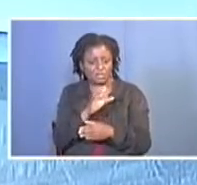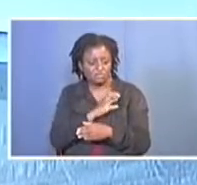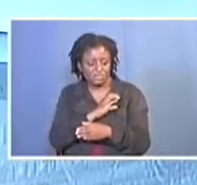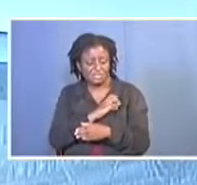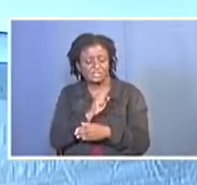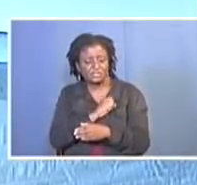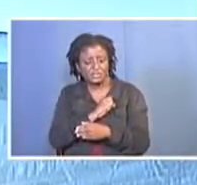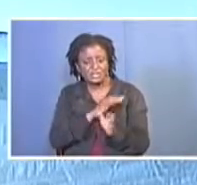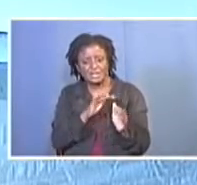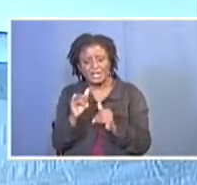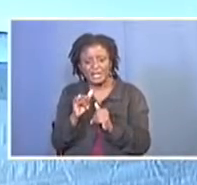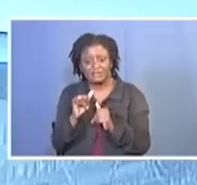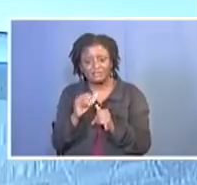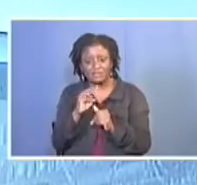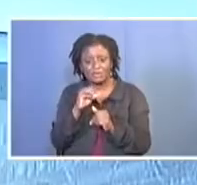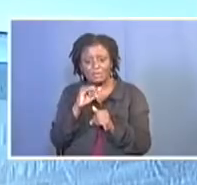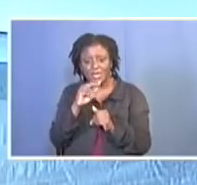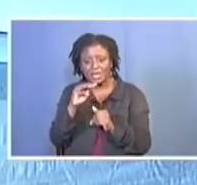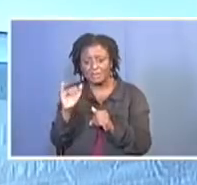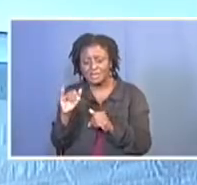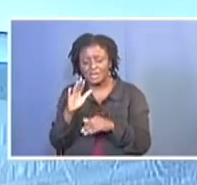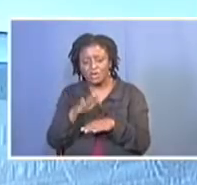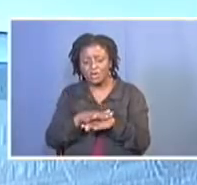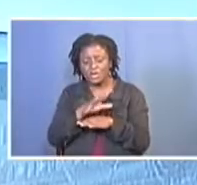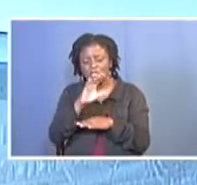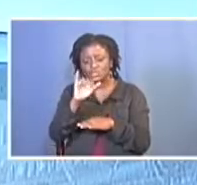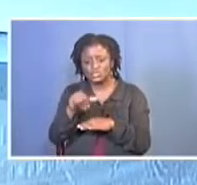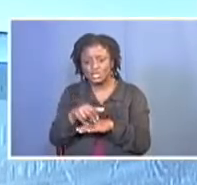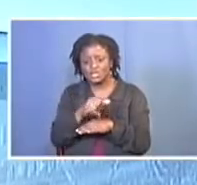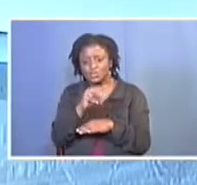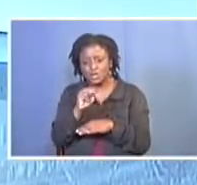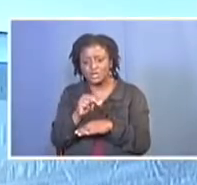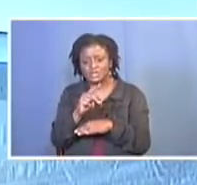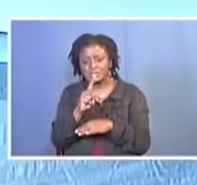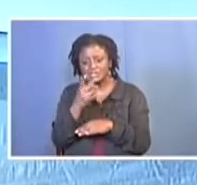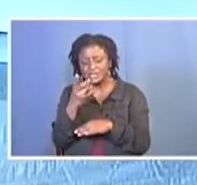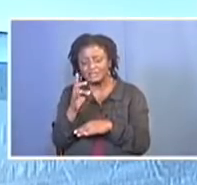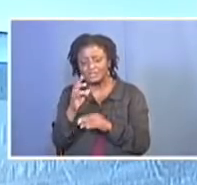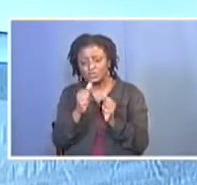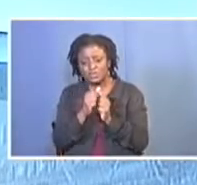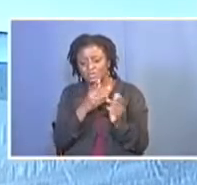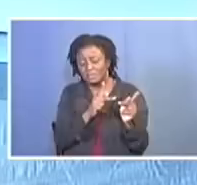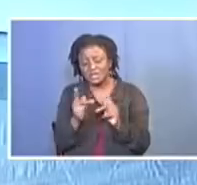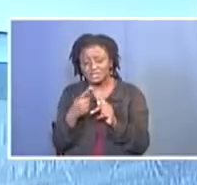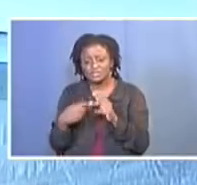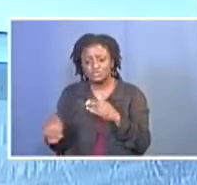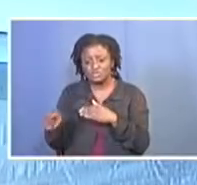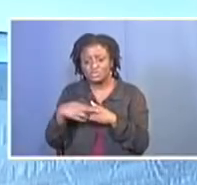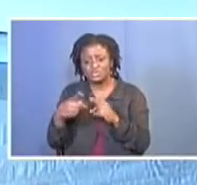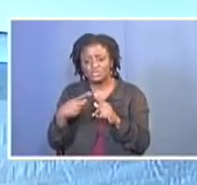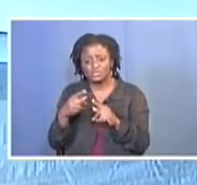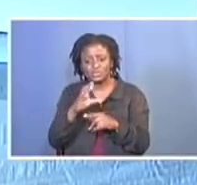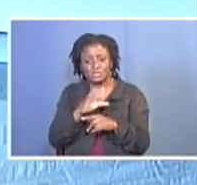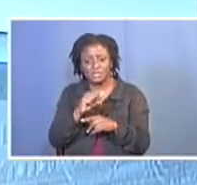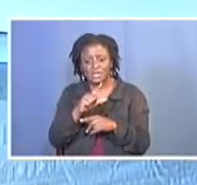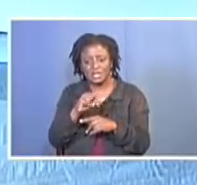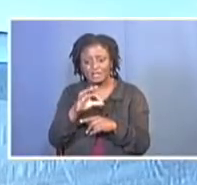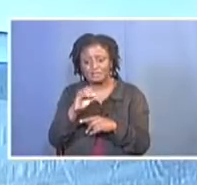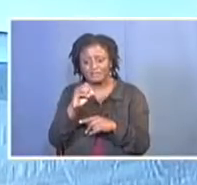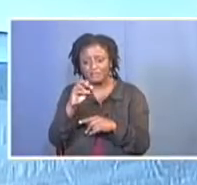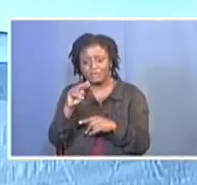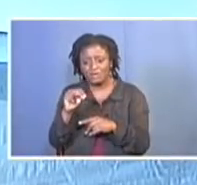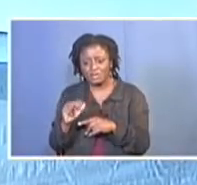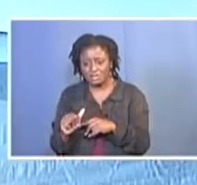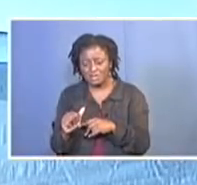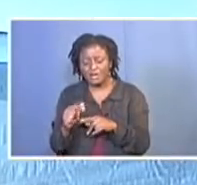Miami, Florida on January 17th with plans to return to California late May. However, the company announced its decision to suspend